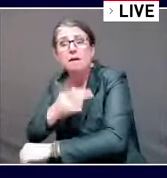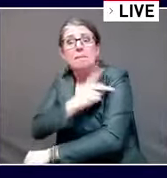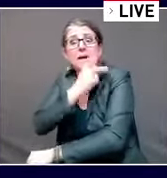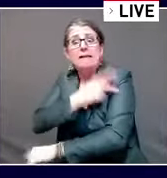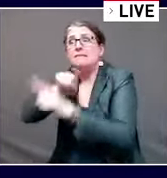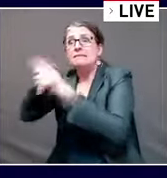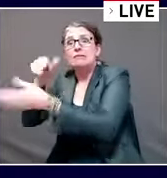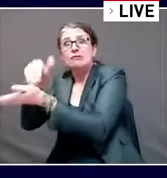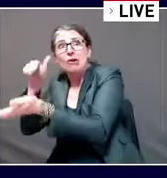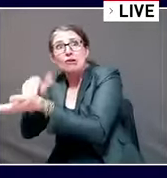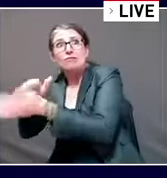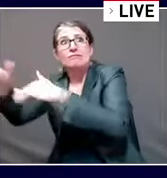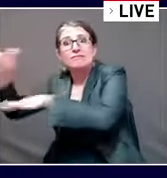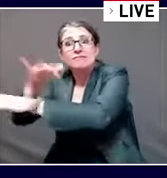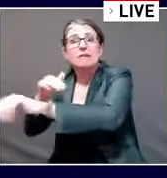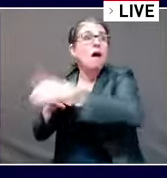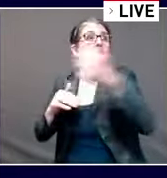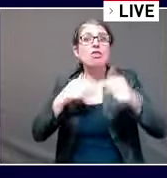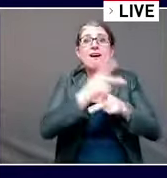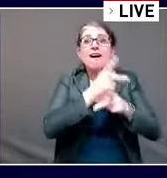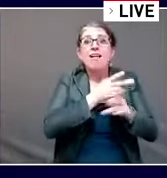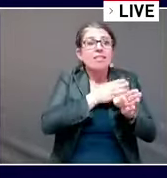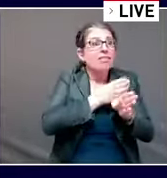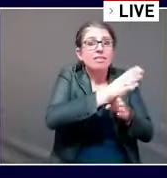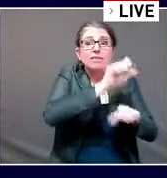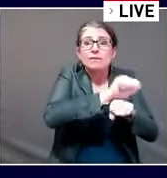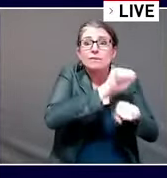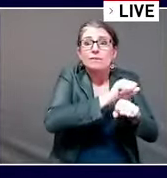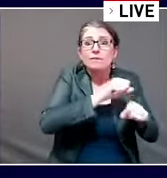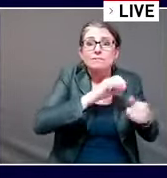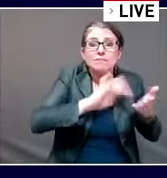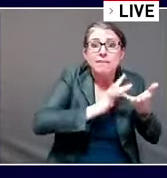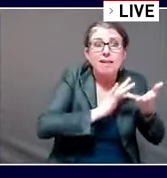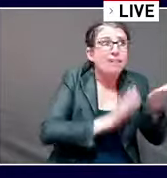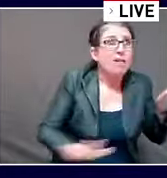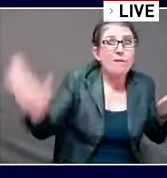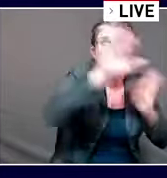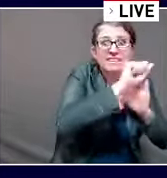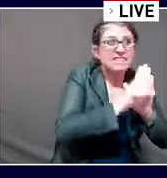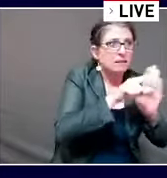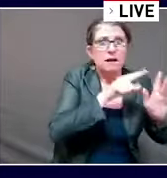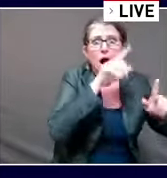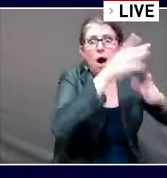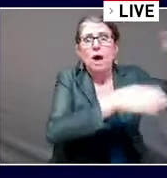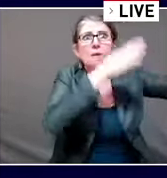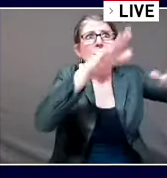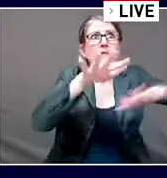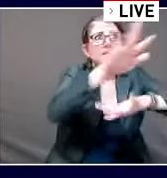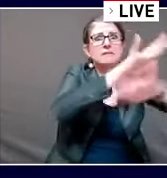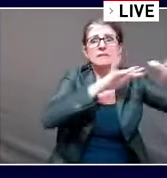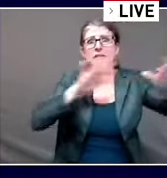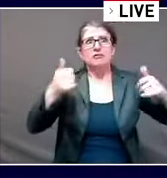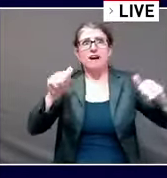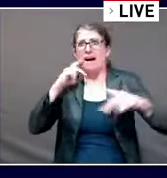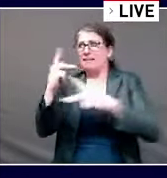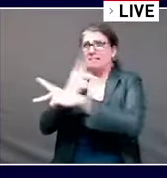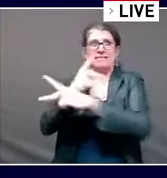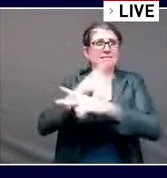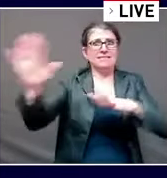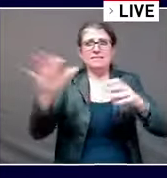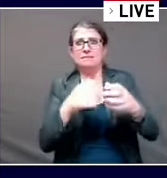the state of Maine, who are once again seeing a surge in patients, as well as the personal toll that it takes